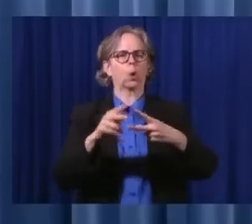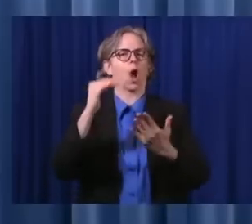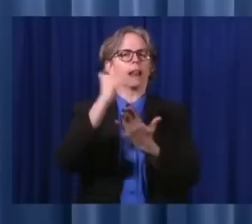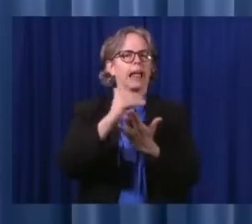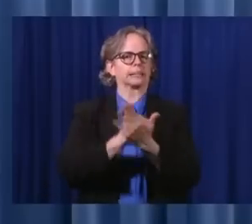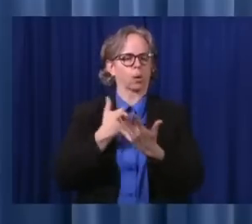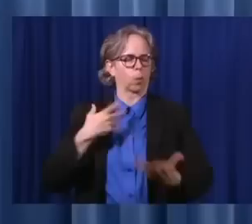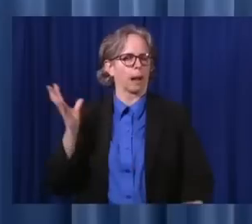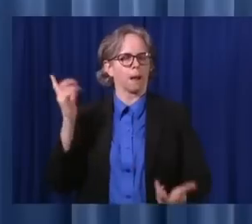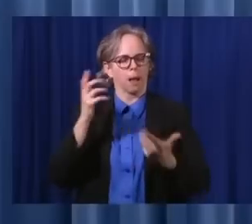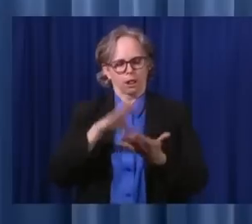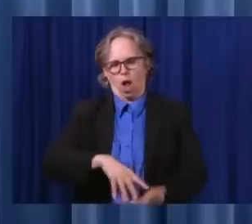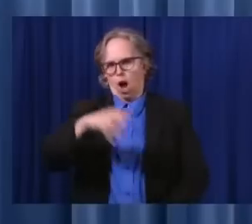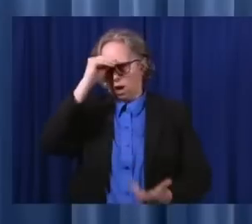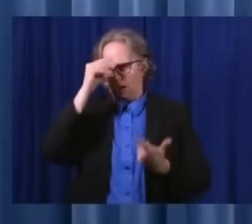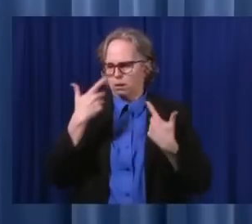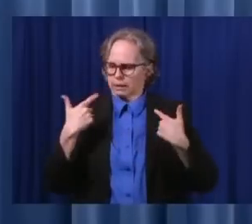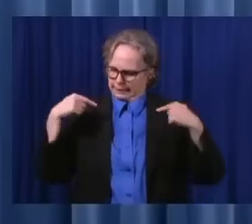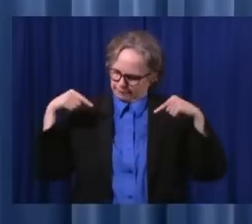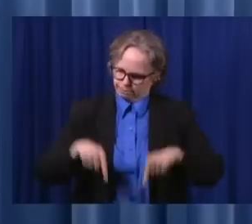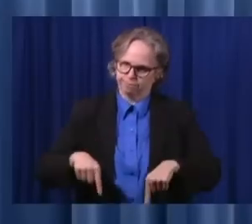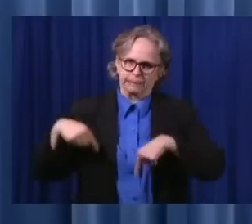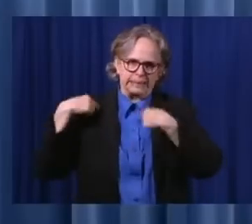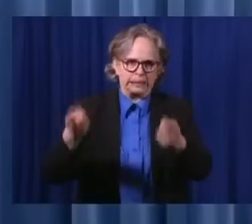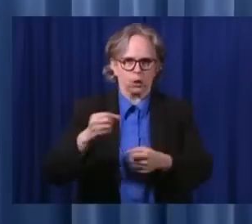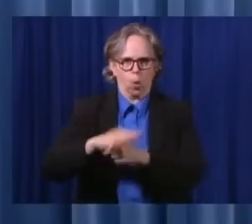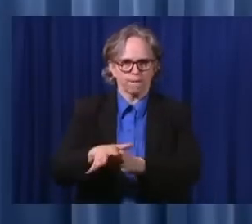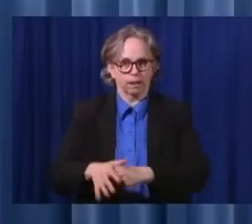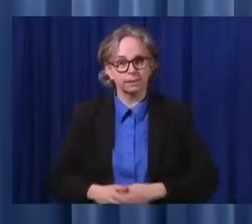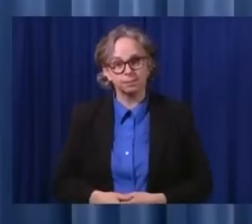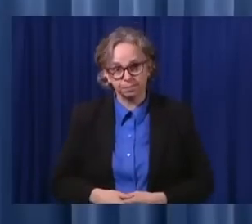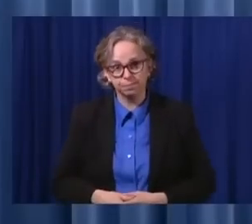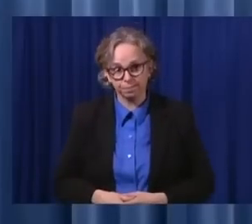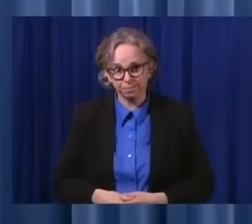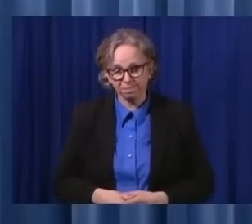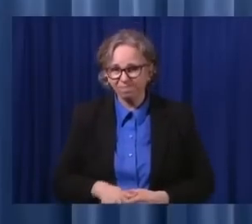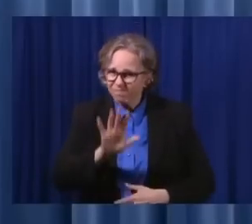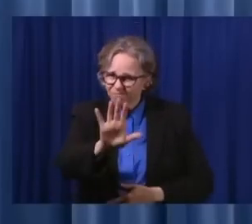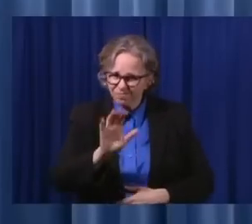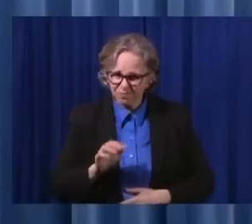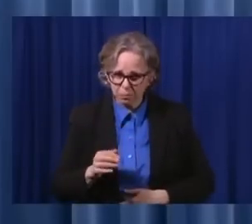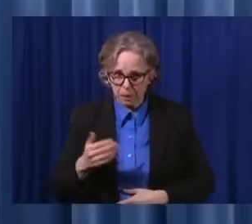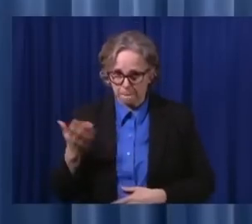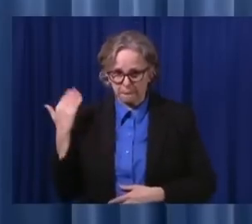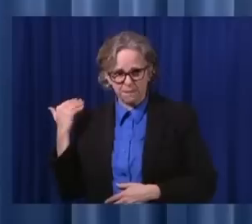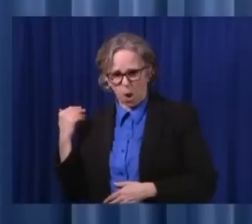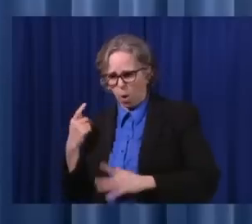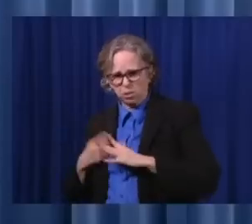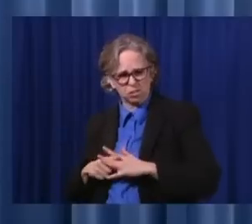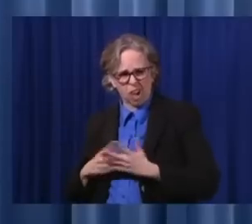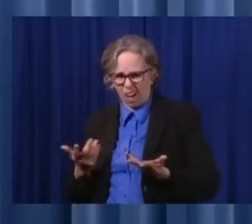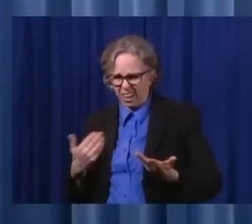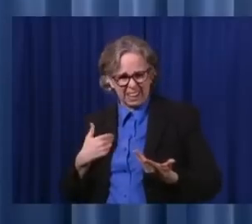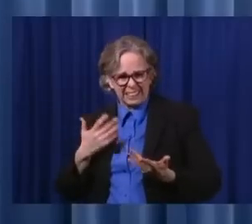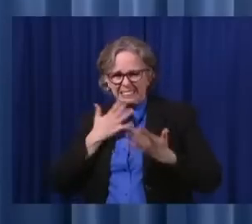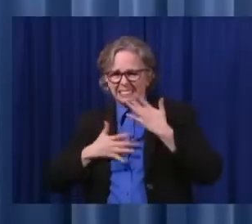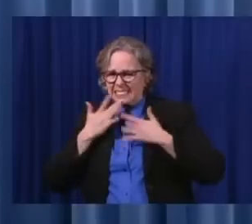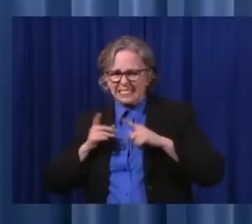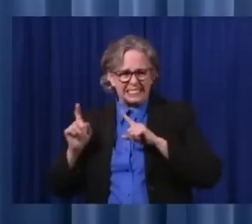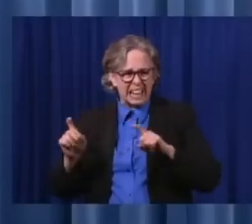away with. There wasn't testing, there was not enough testing, federal level, state